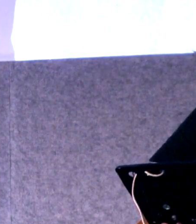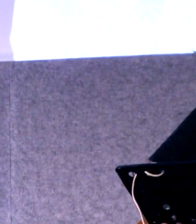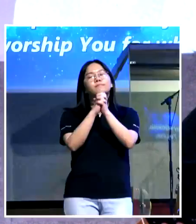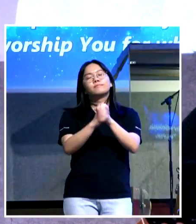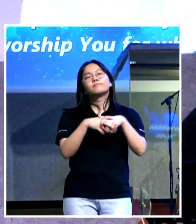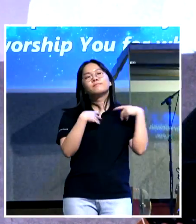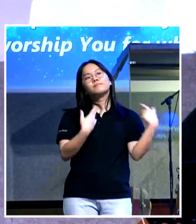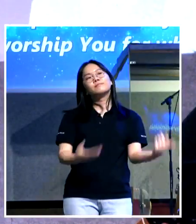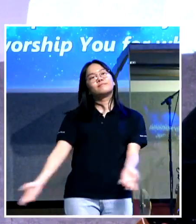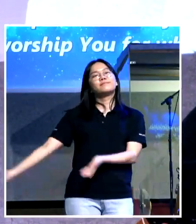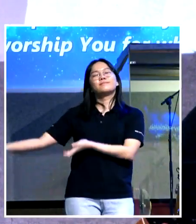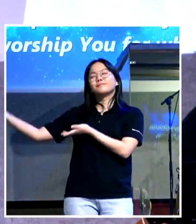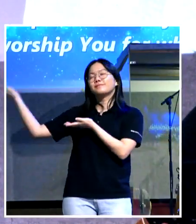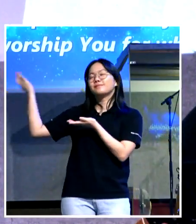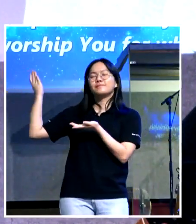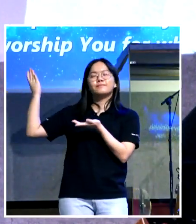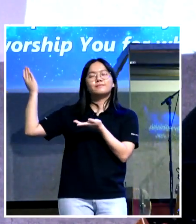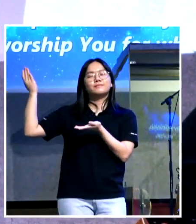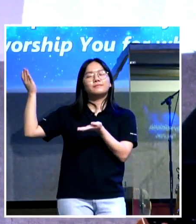worship you.